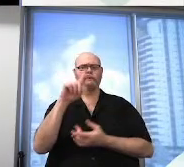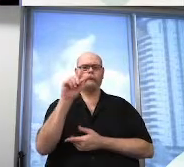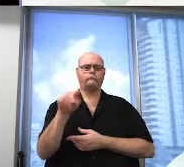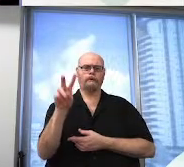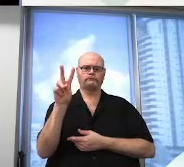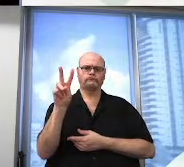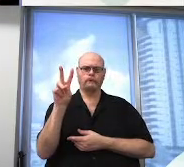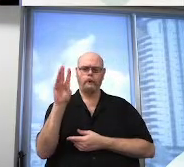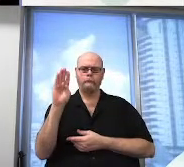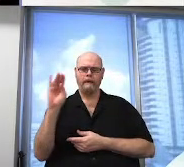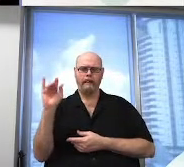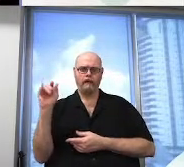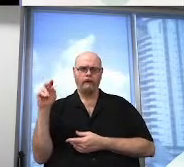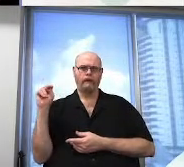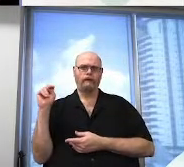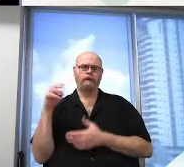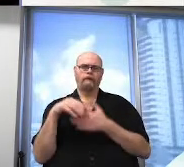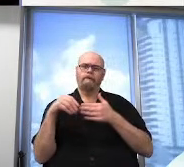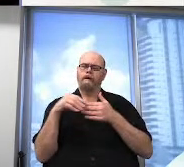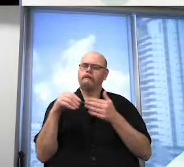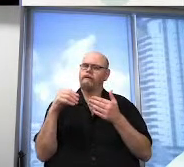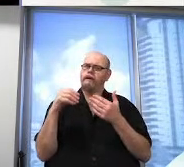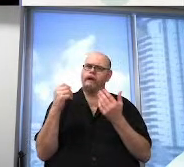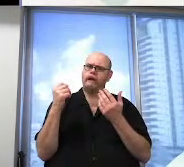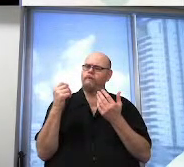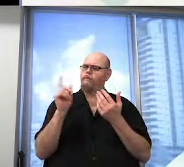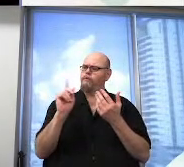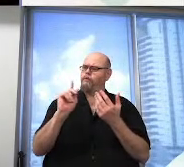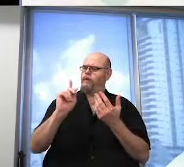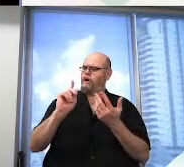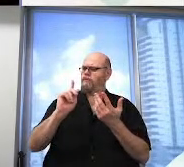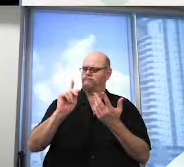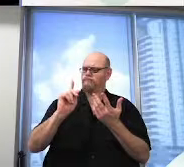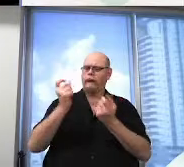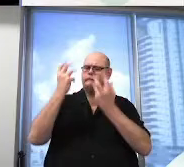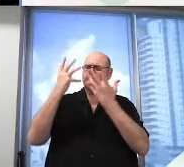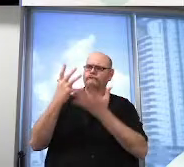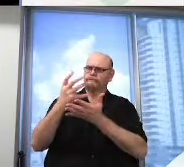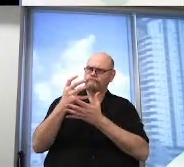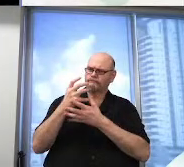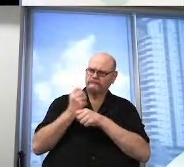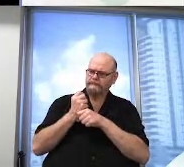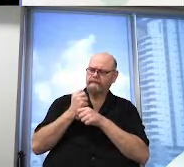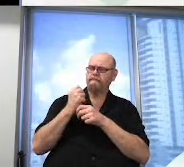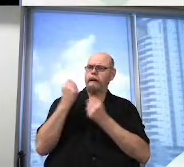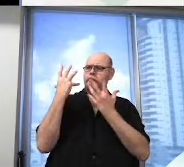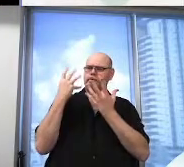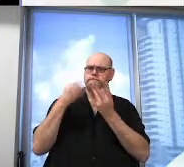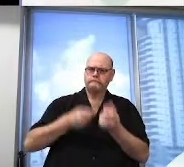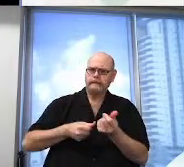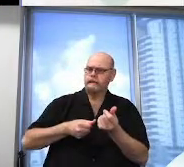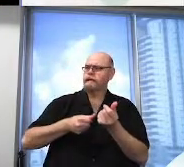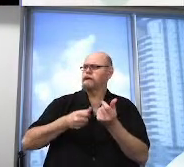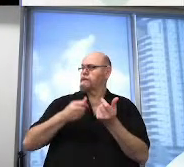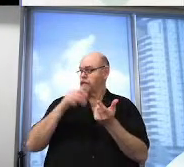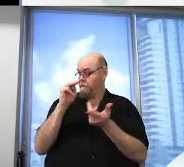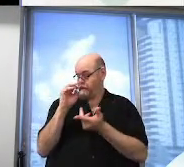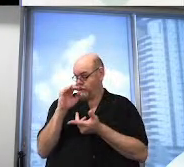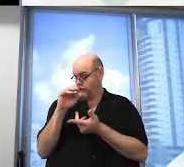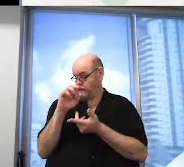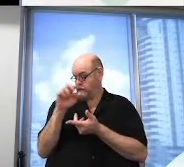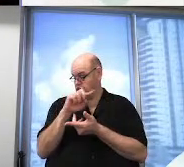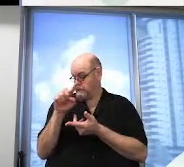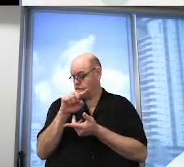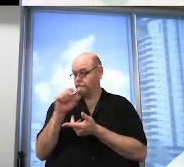respect to the 1.2 billion, where we stand on what's been applied for, what's been received, and what's been spent? Who would that be? Would that be Mr.